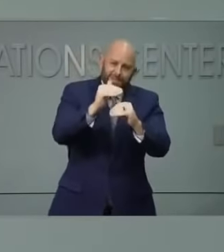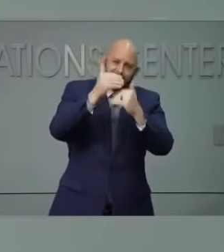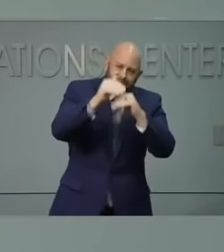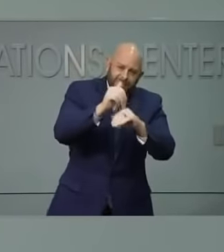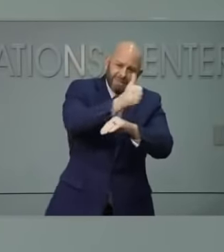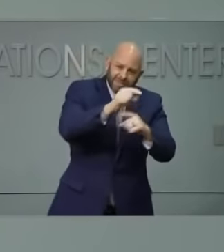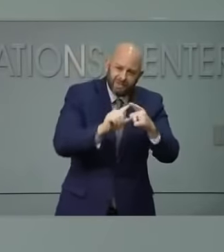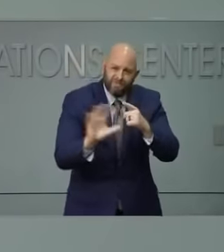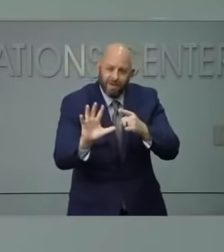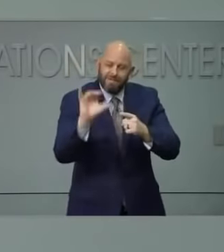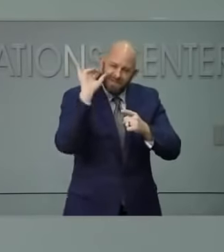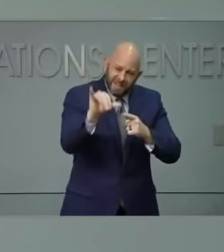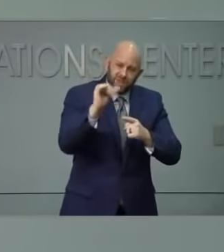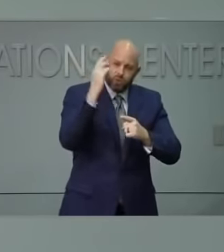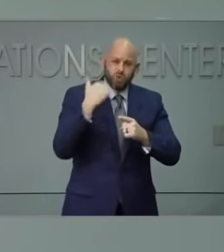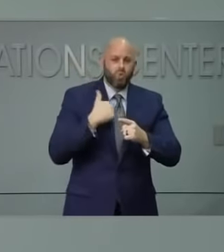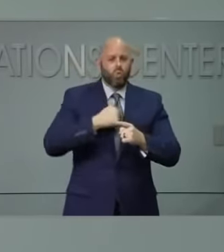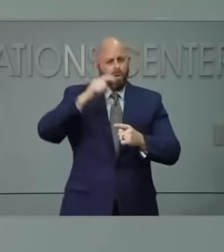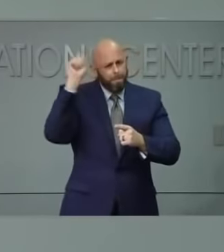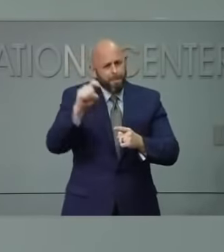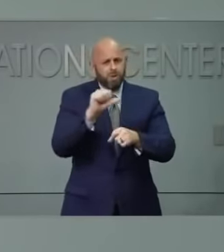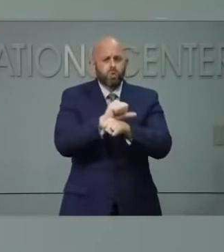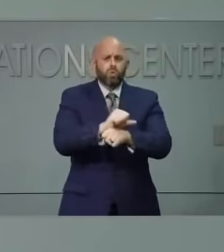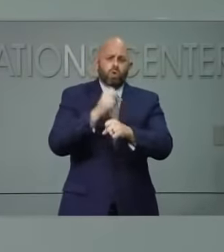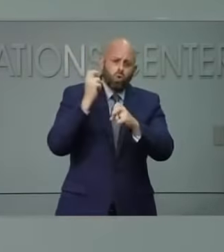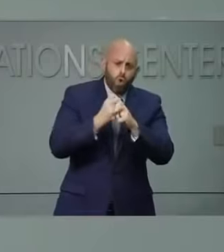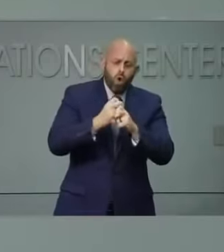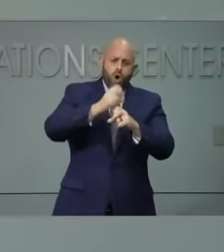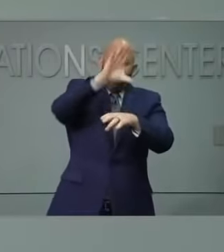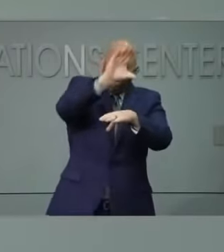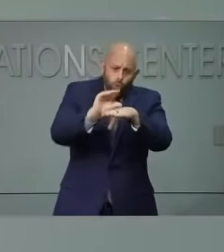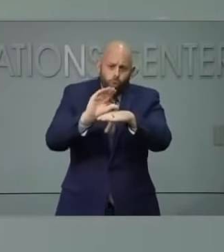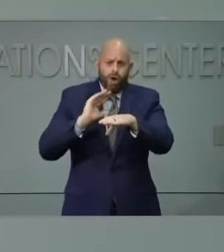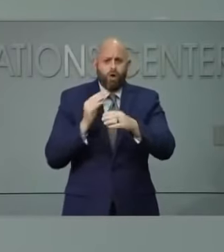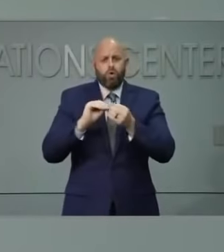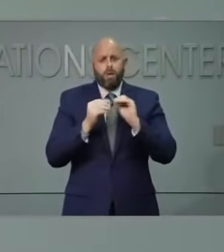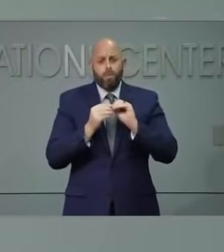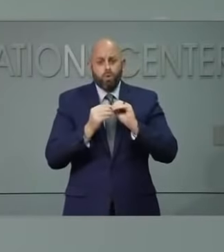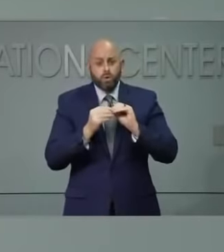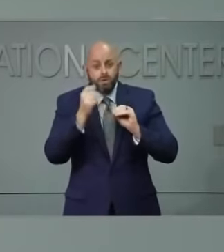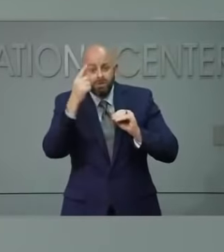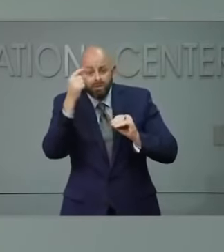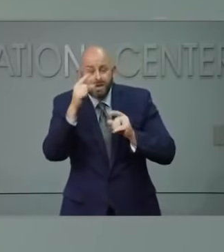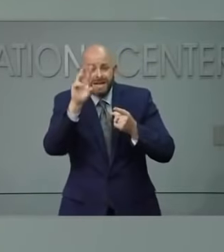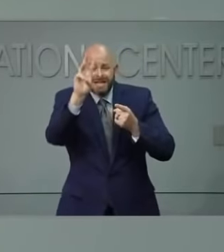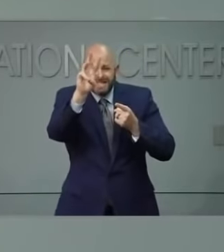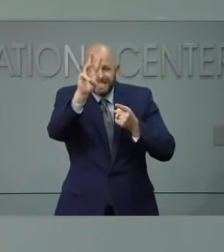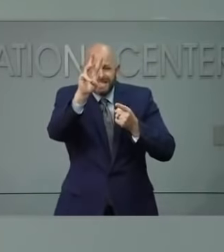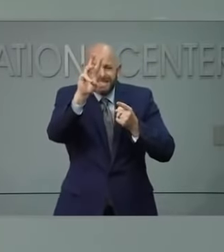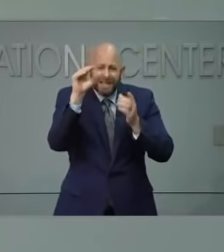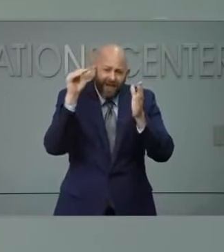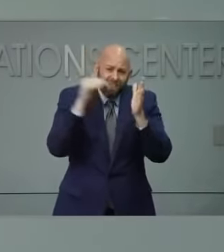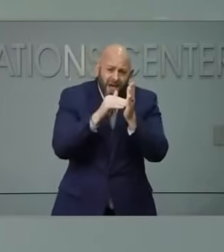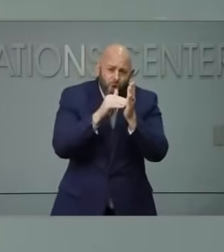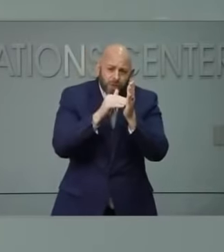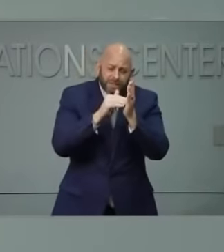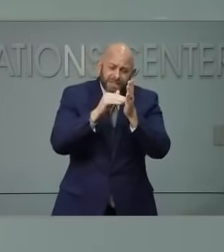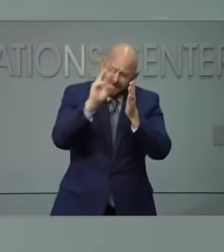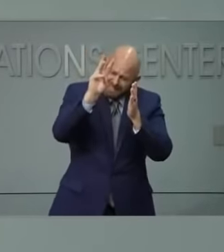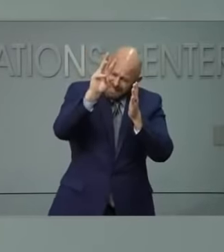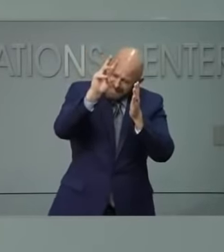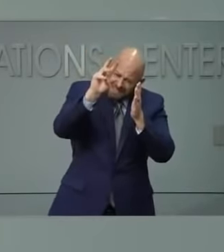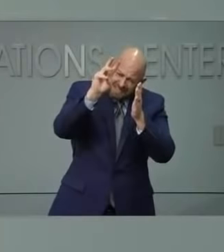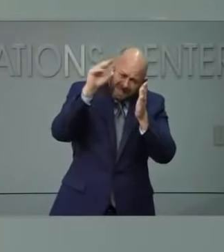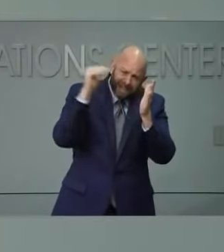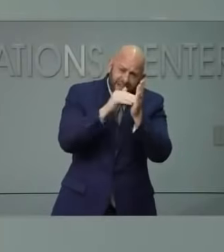work exceptionally hard to get our numbers back down. Having 6,000 new cases in one day is really,